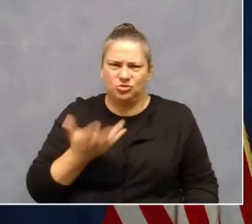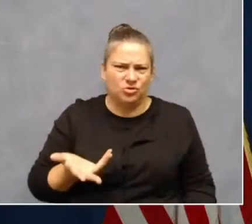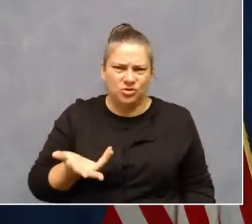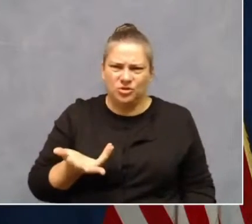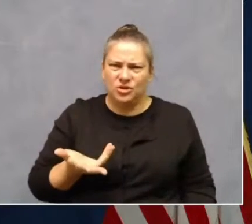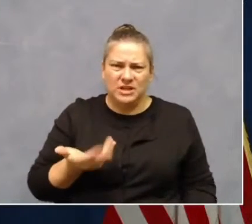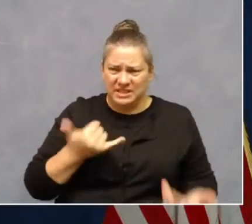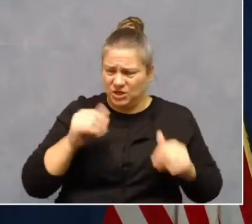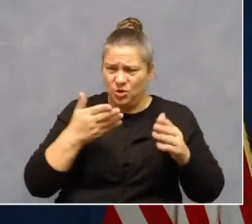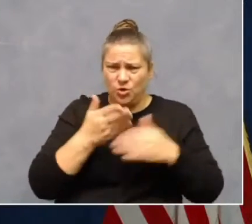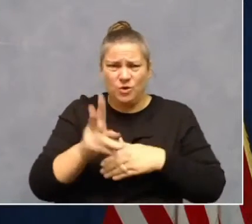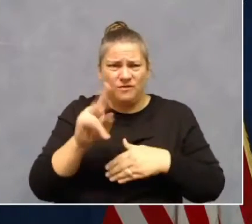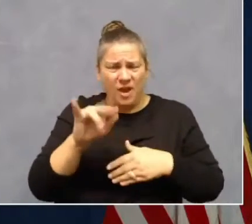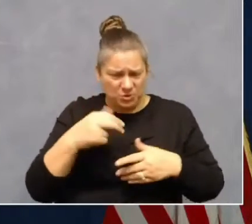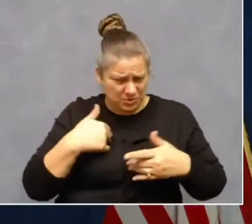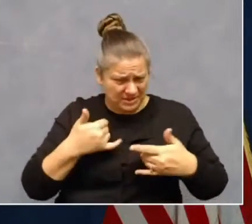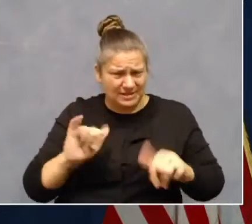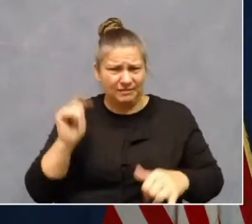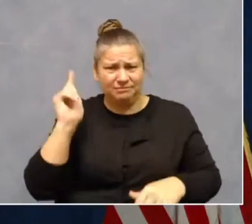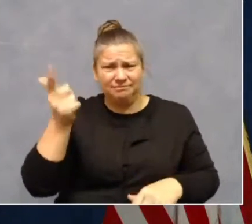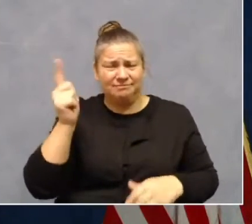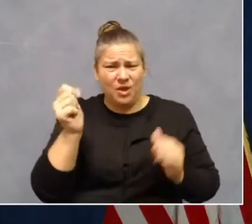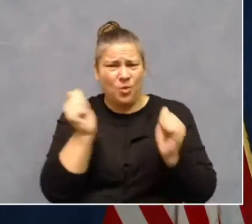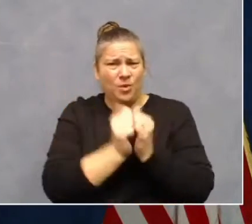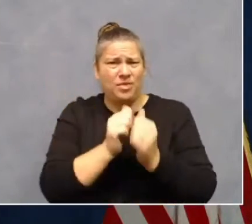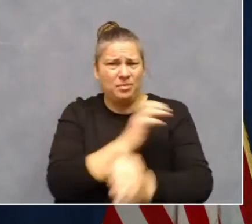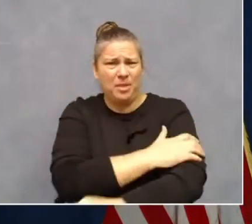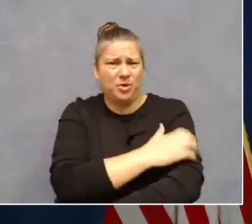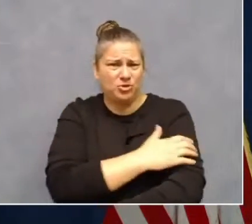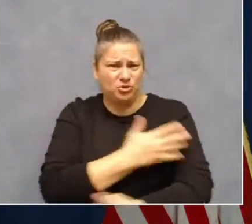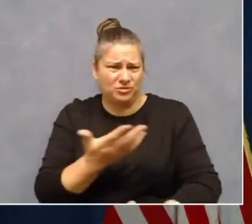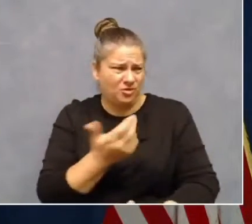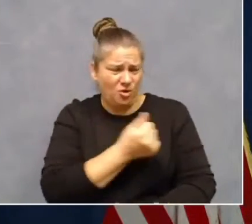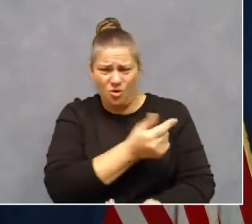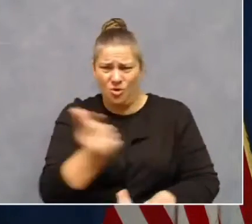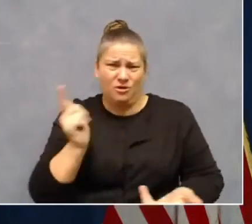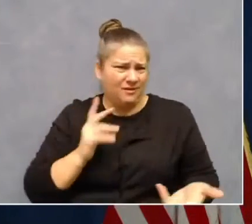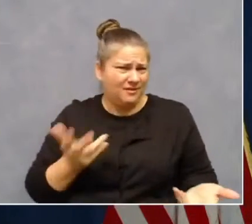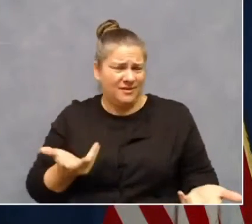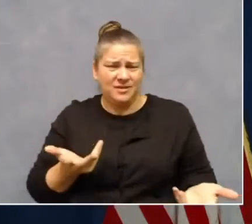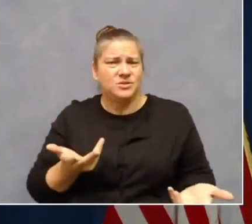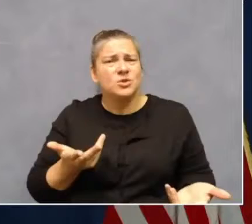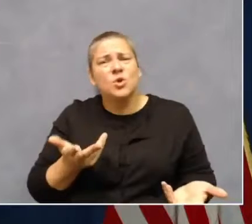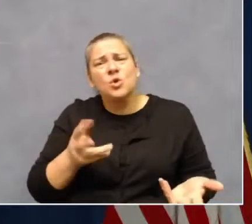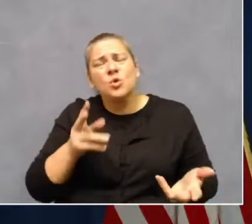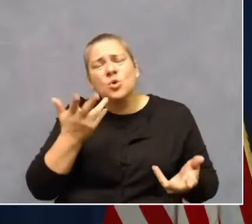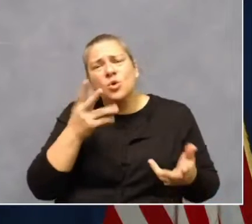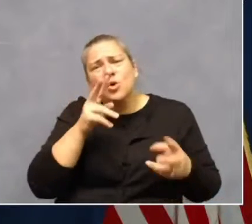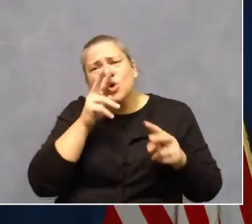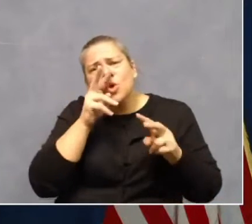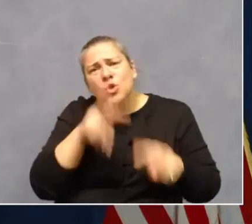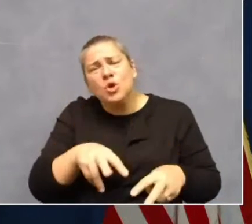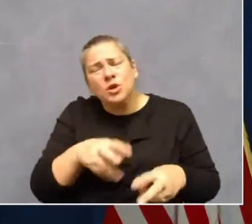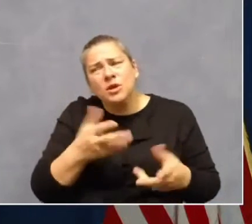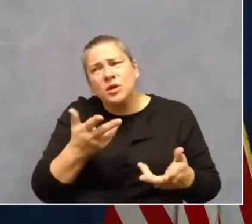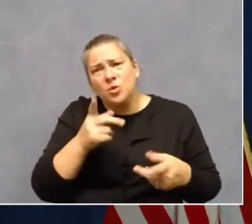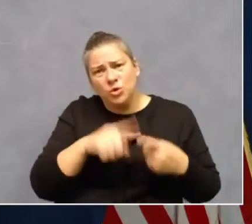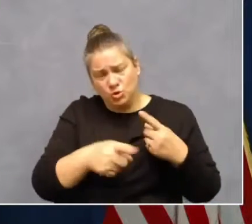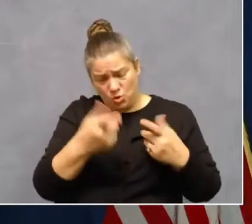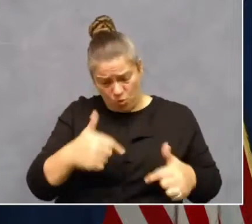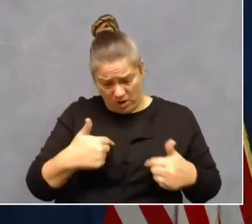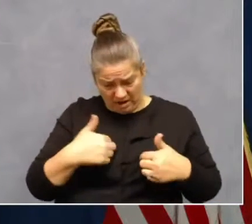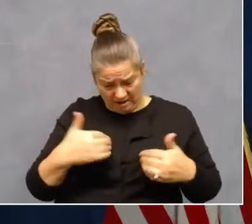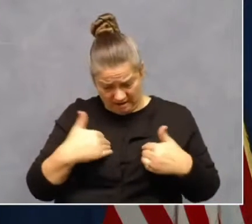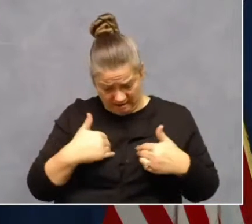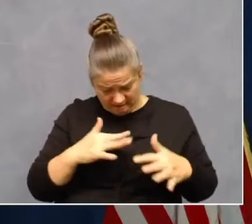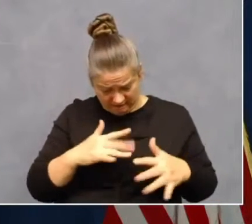virus. So, yes, in this virus, it may take whatever you're already dealing with, but is stable, and together the two of them